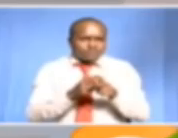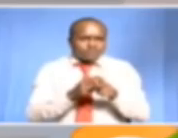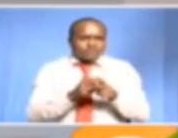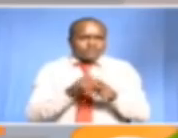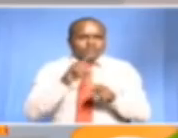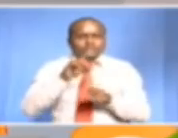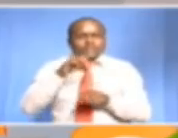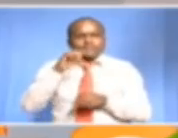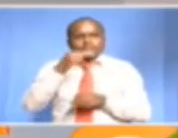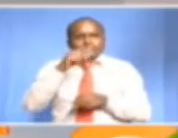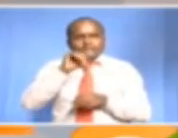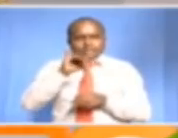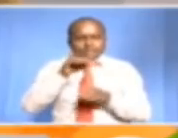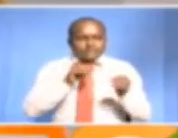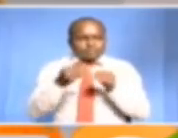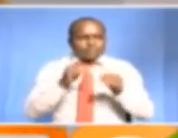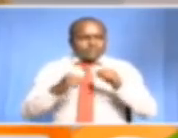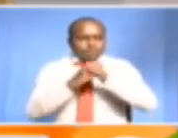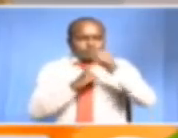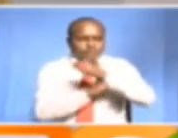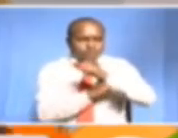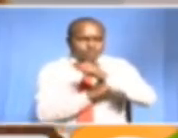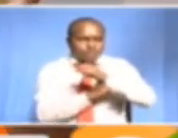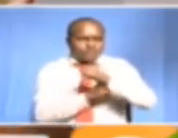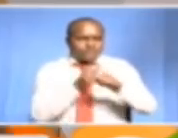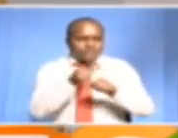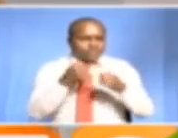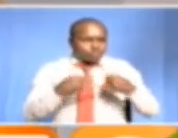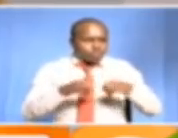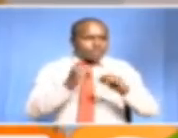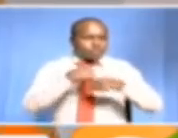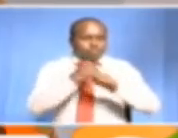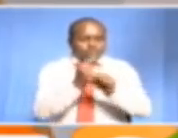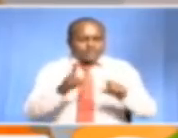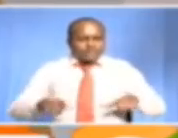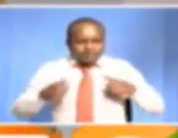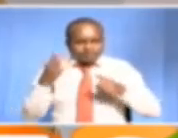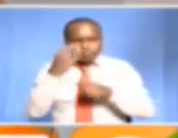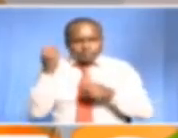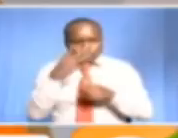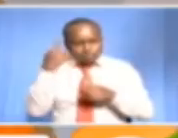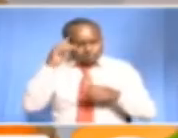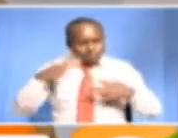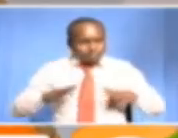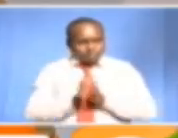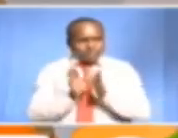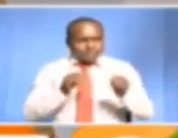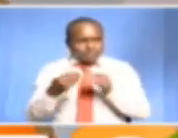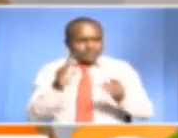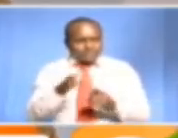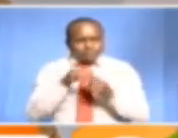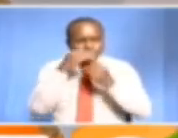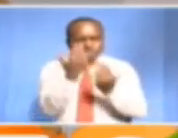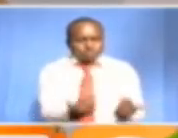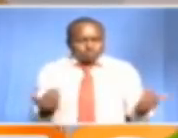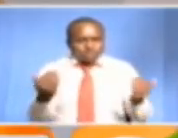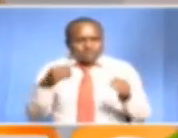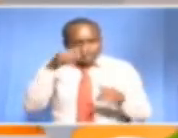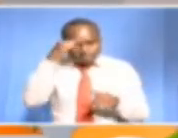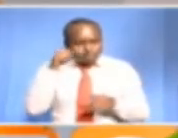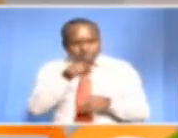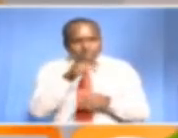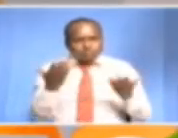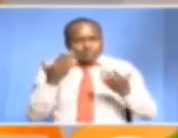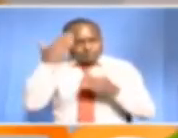Disability Foundation. So this is a foundation that basically tries to make life beautiful for people with disabilities, and especially children, right. because that is where I have